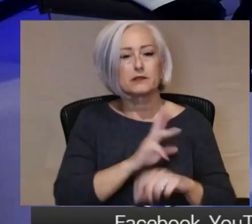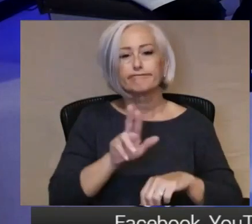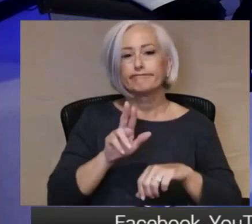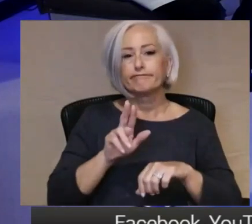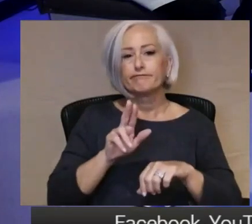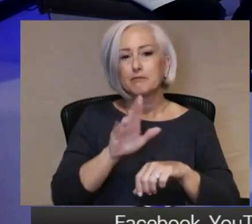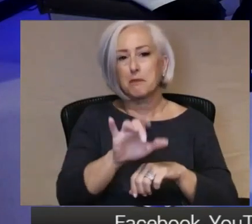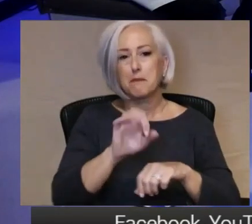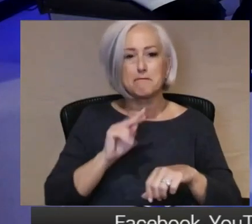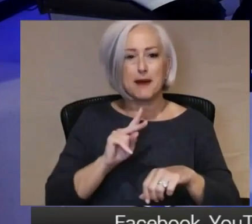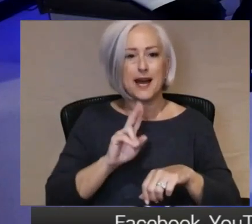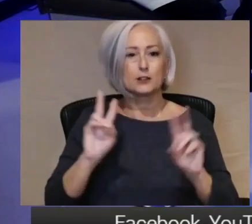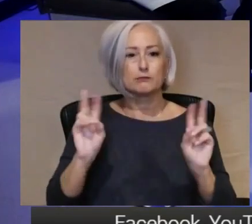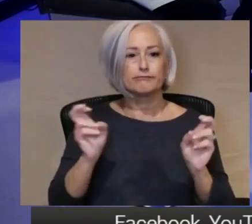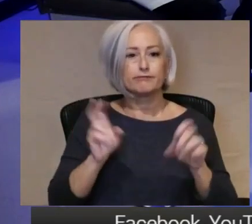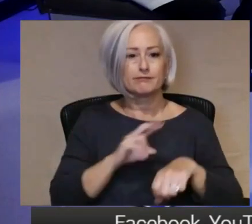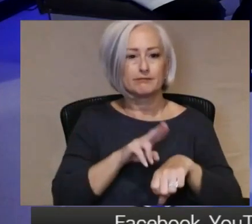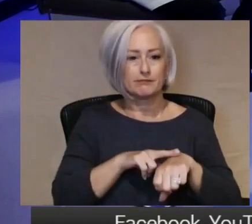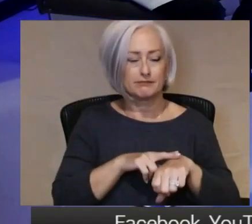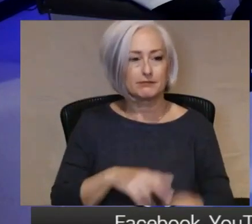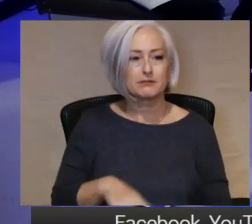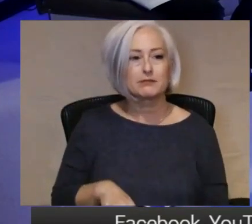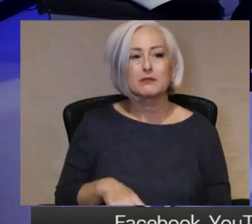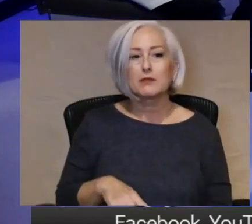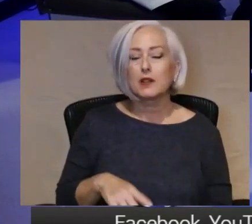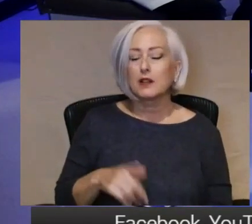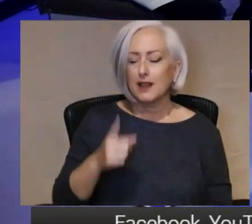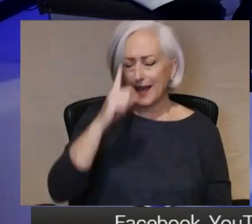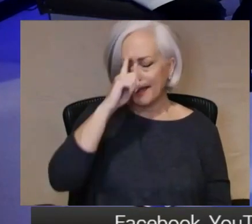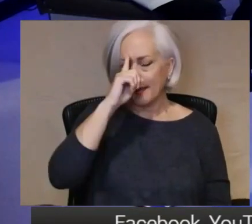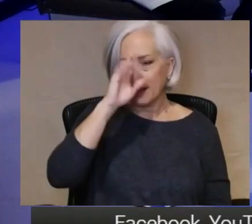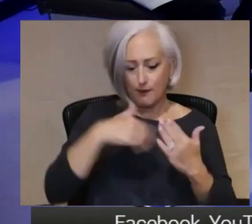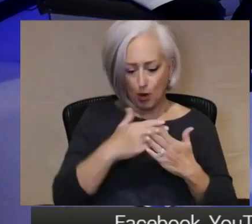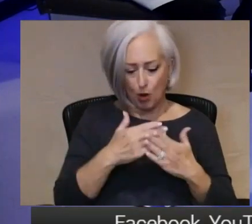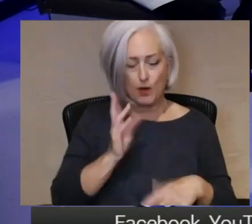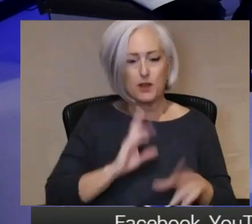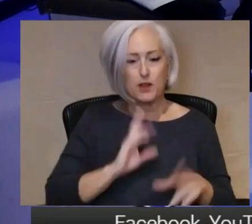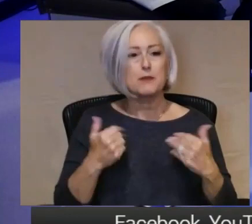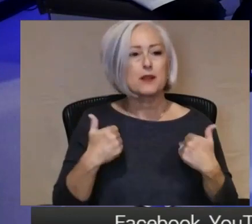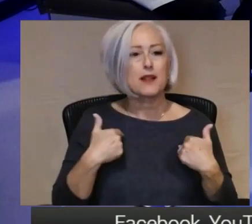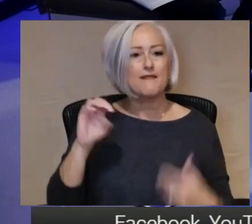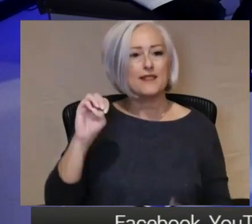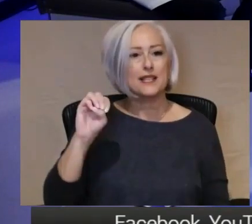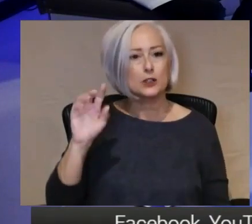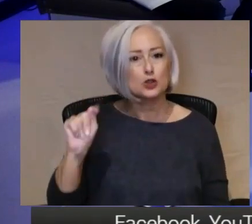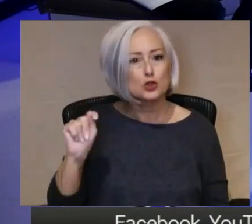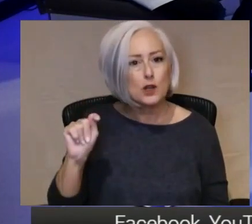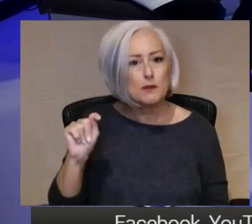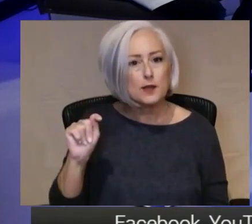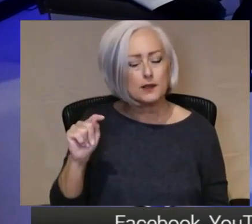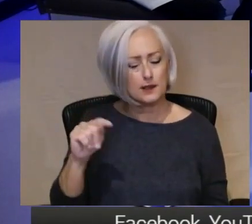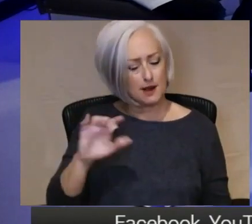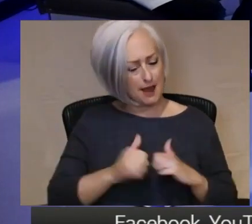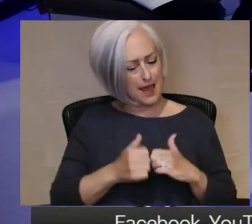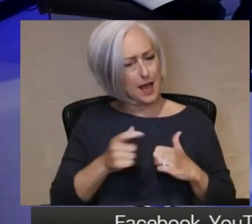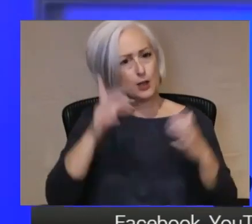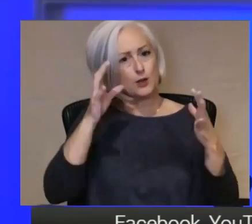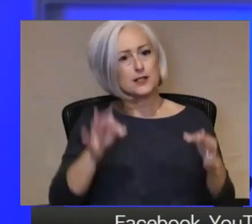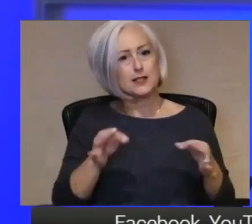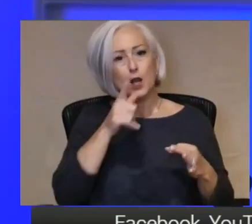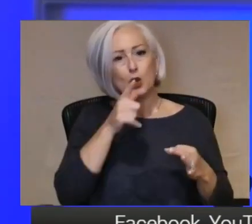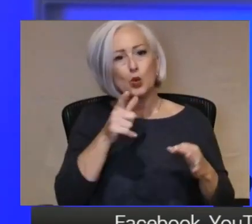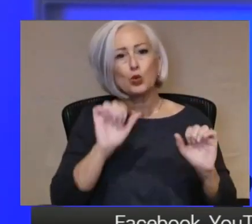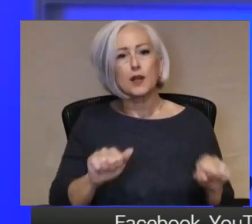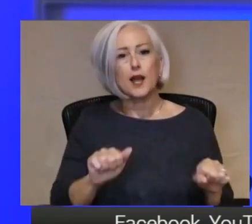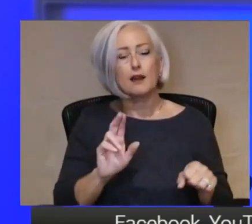what I just think of all those patients who have essential tremor out there, how do you decide who gets it and who doesn't get it? So